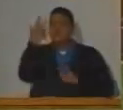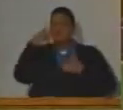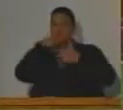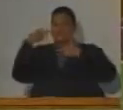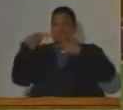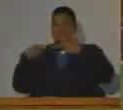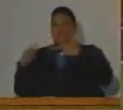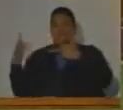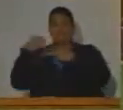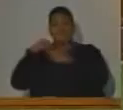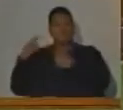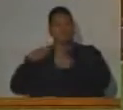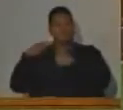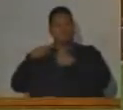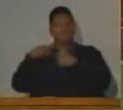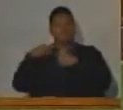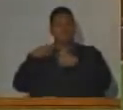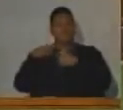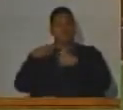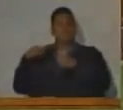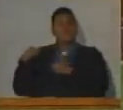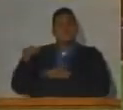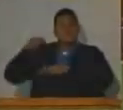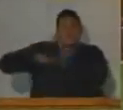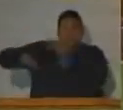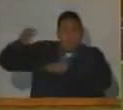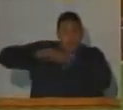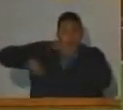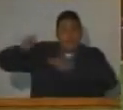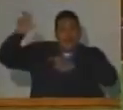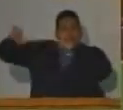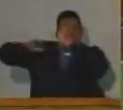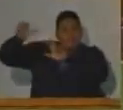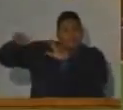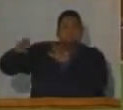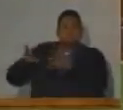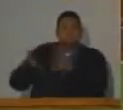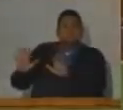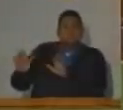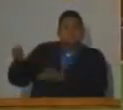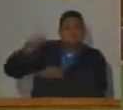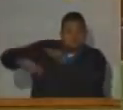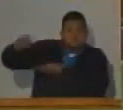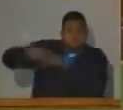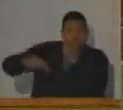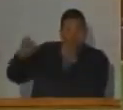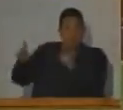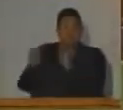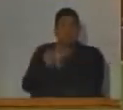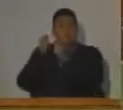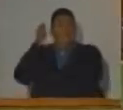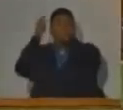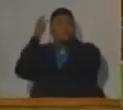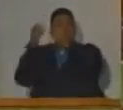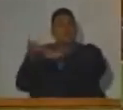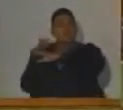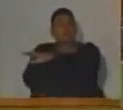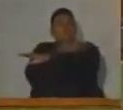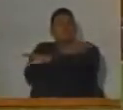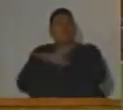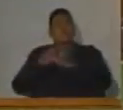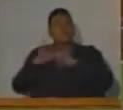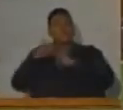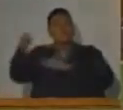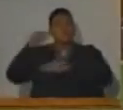pillars. One, trade and investment facilitation, with the aim of improving Jamaica's trade